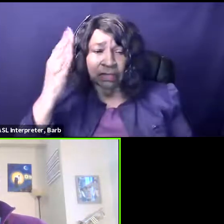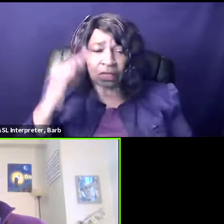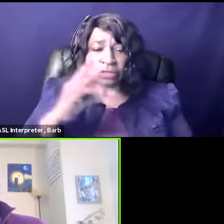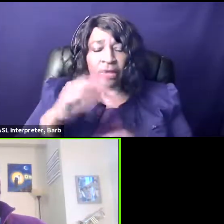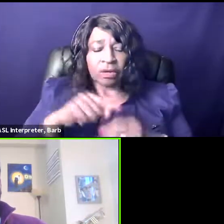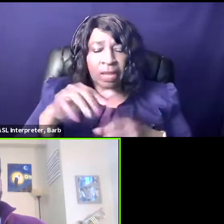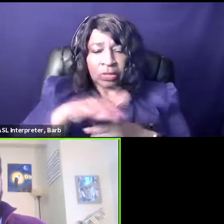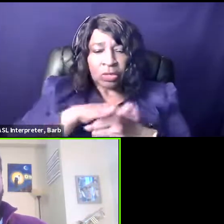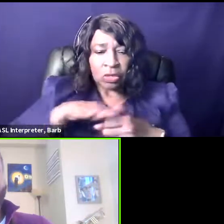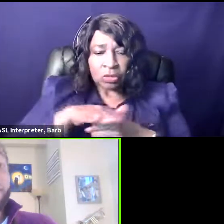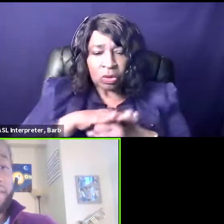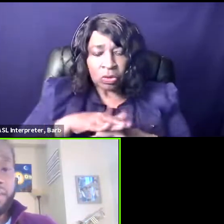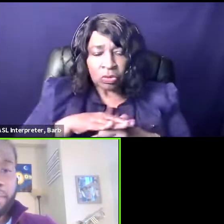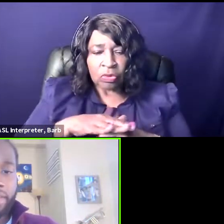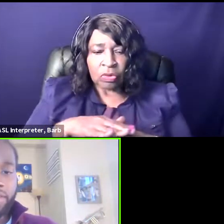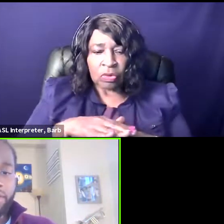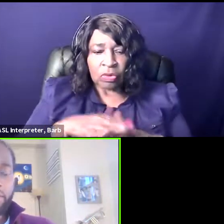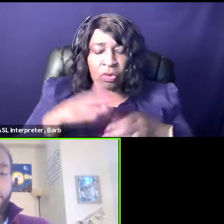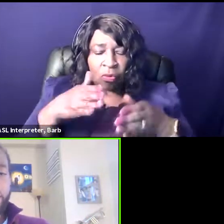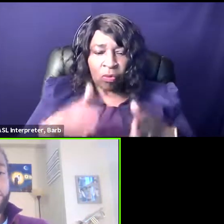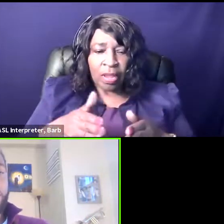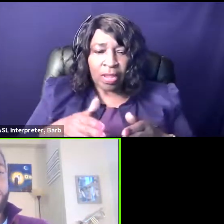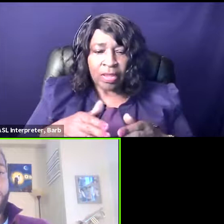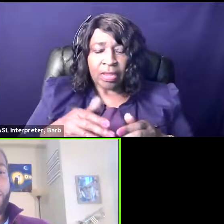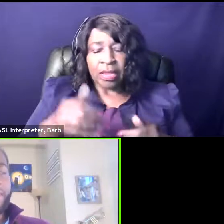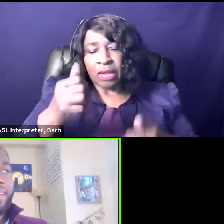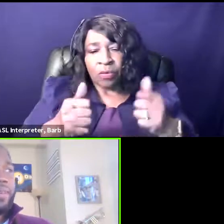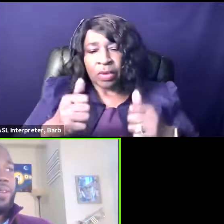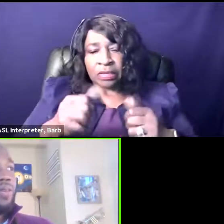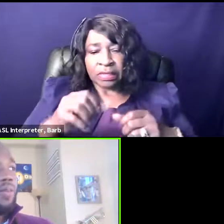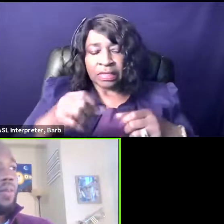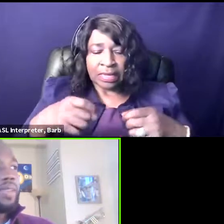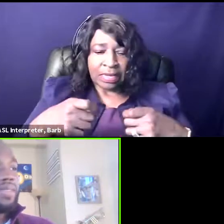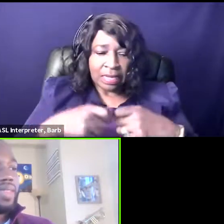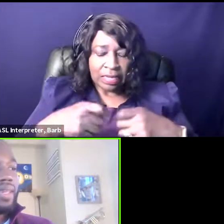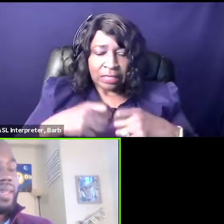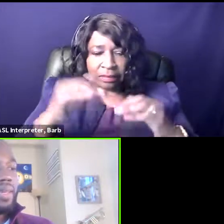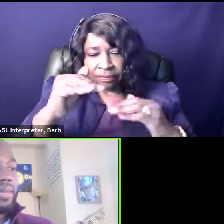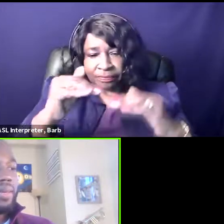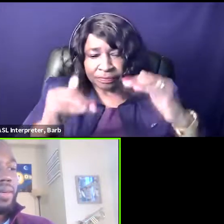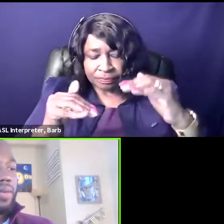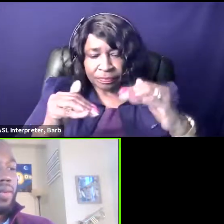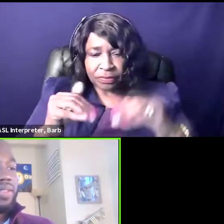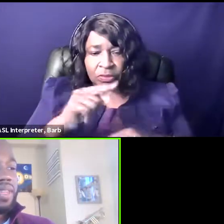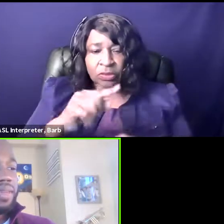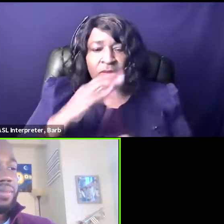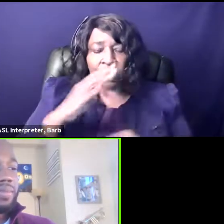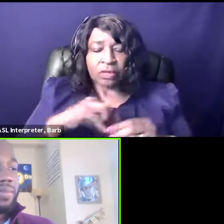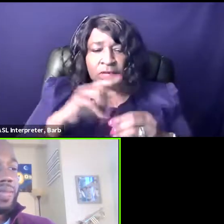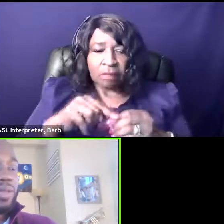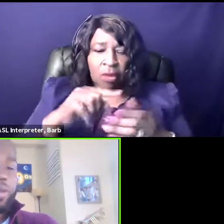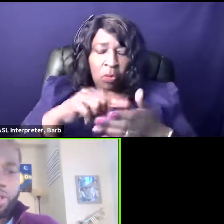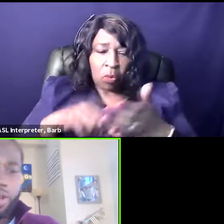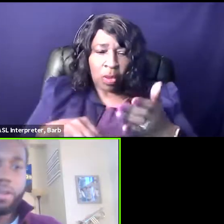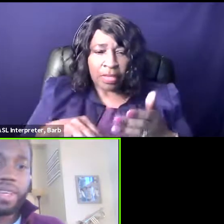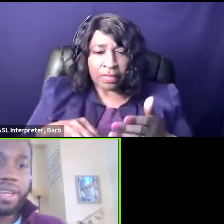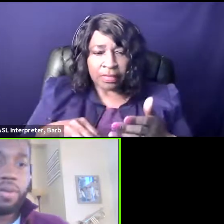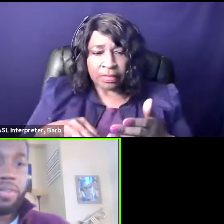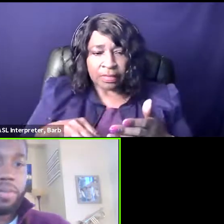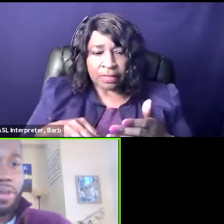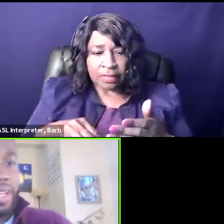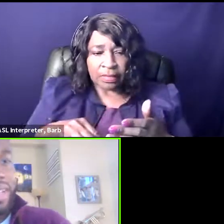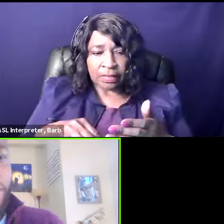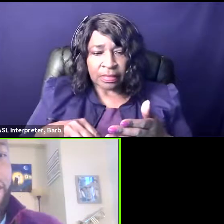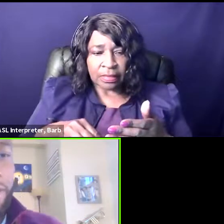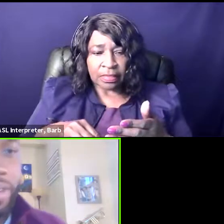local ways in which energy injustice manifests, right? You talked about you were talking about getting